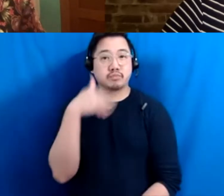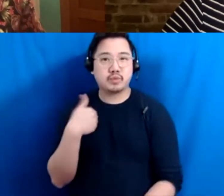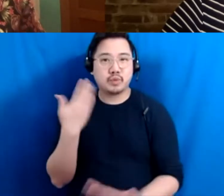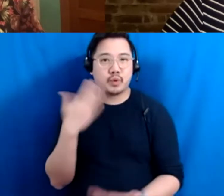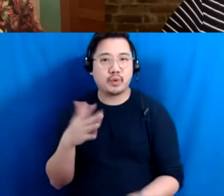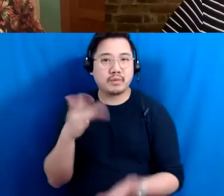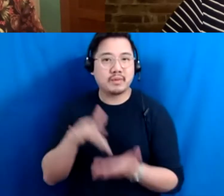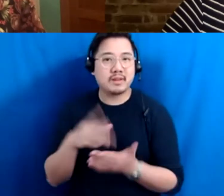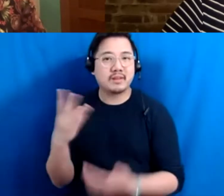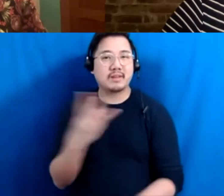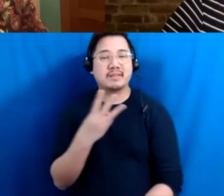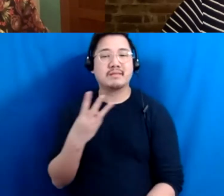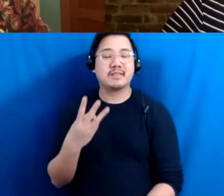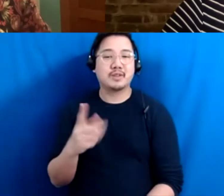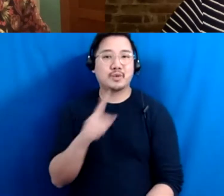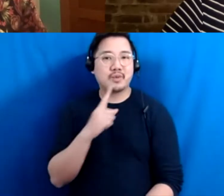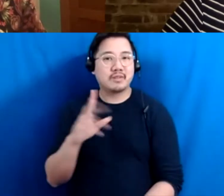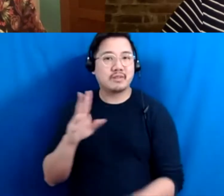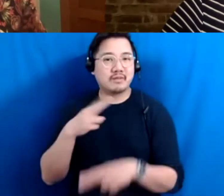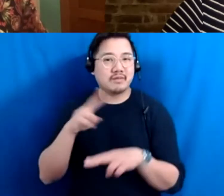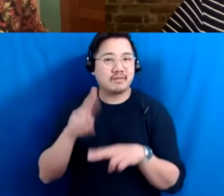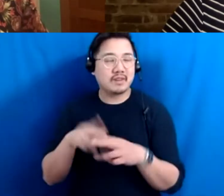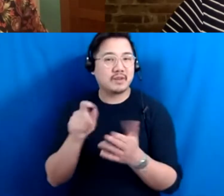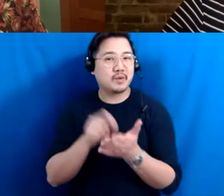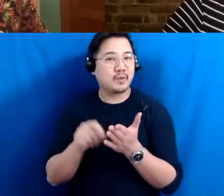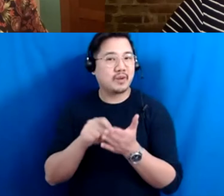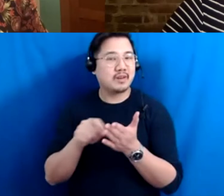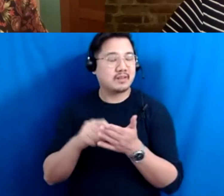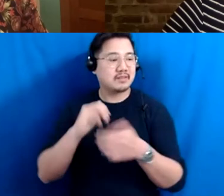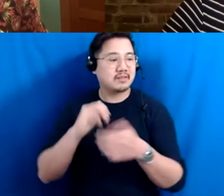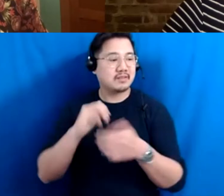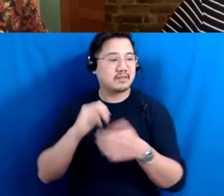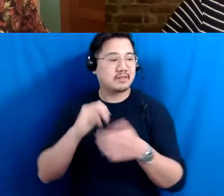fun to write, to set something there.